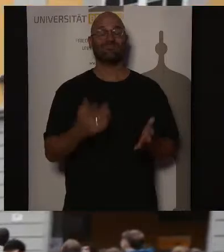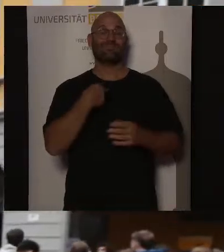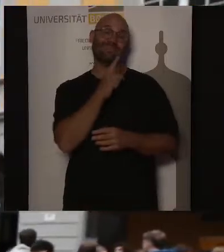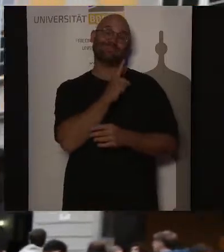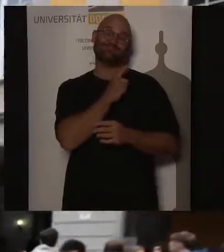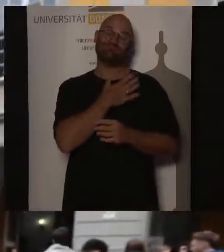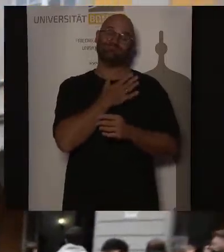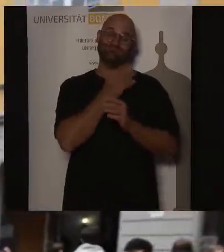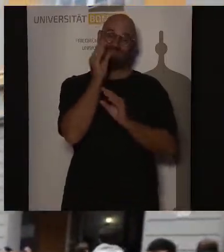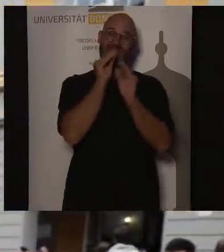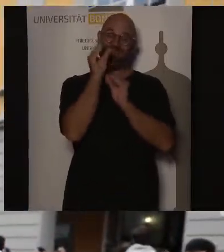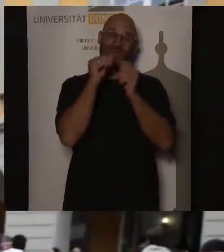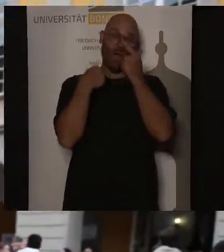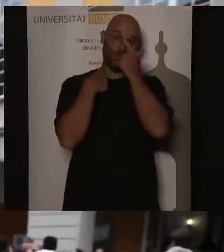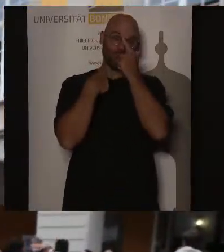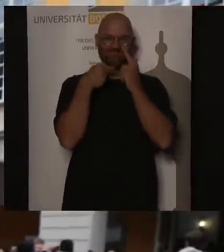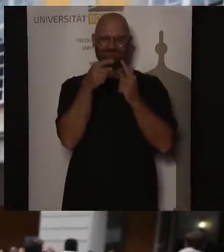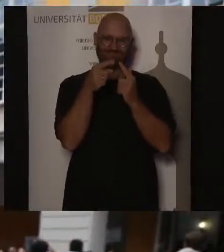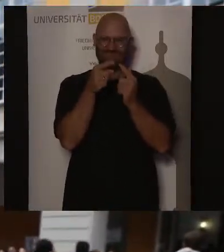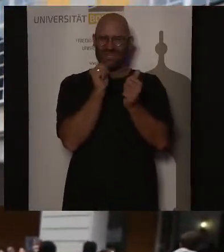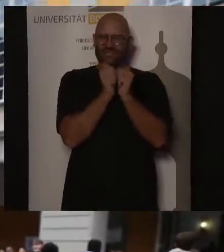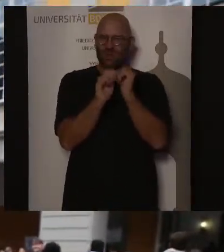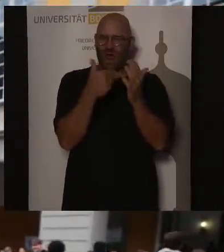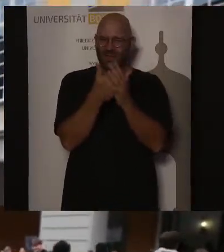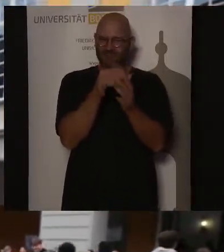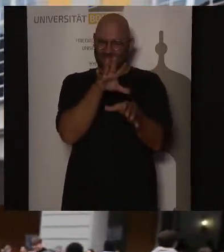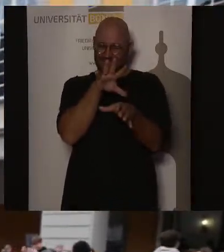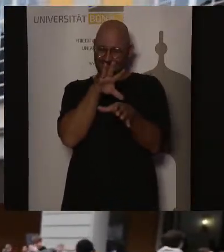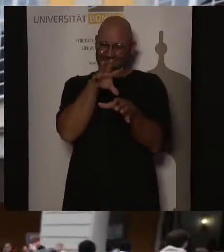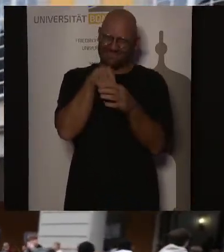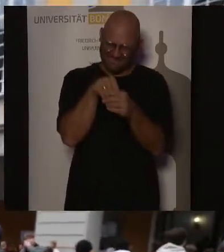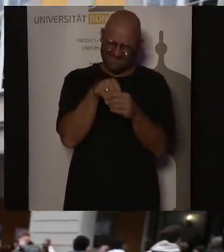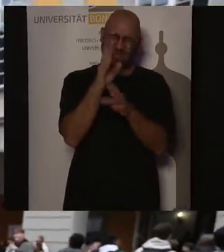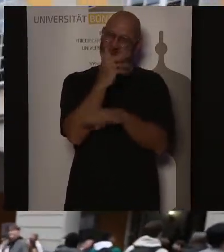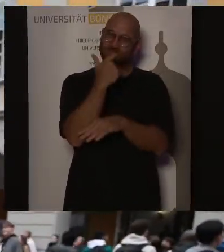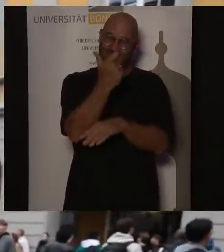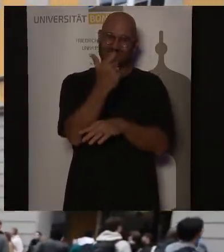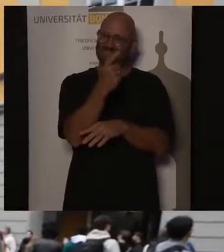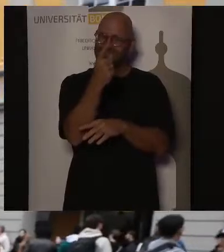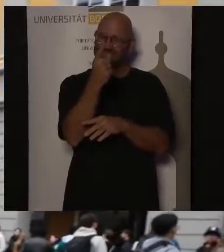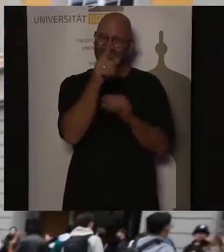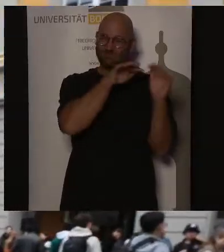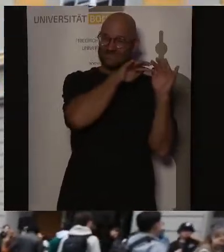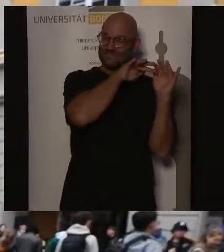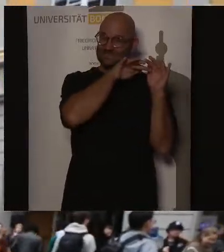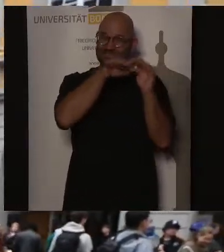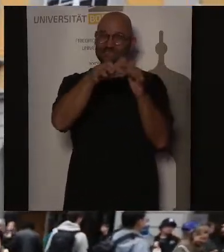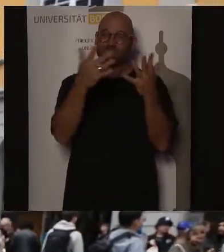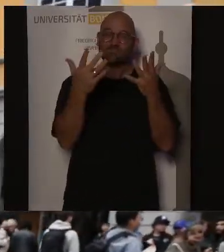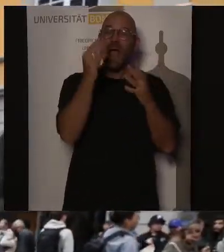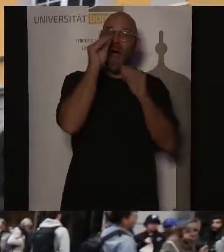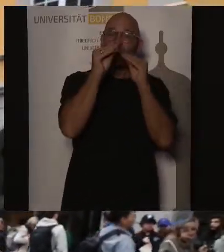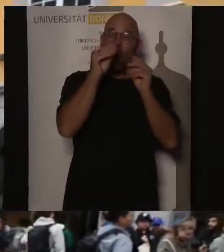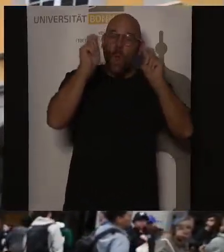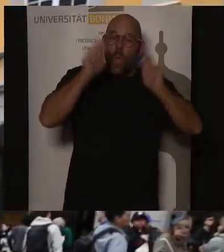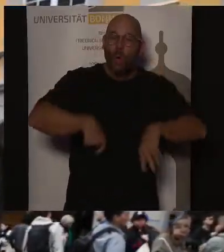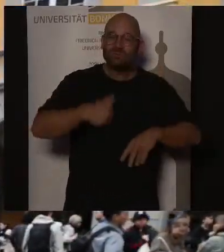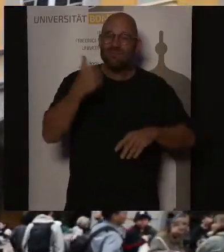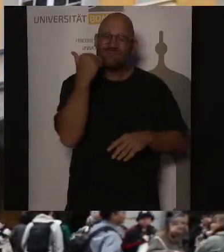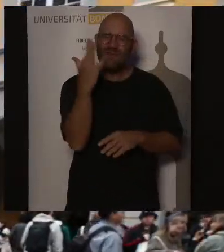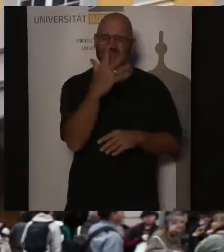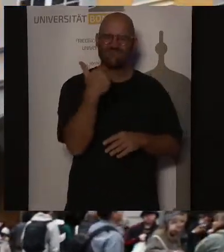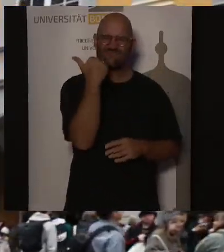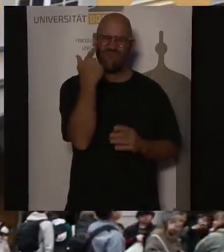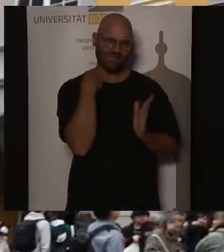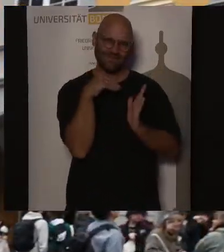Now, from my own experience, I know it can be tough to get into the classes. You're very popular, your classes are very popular. So when can we sign